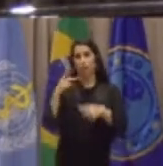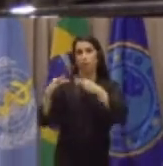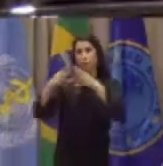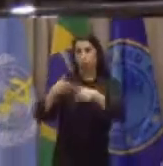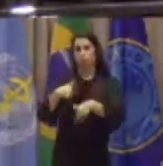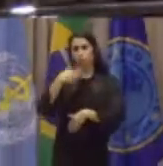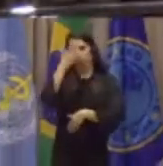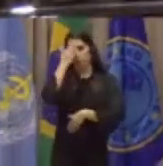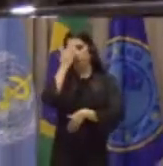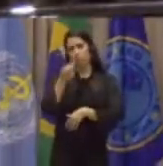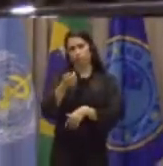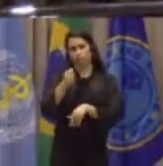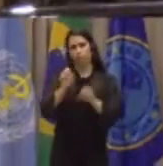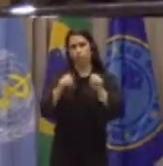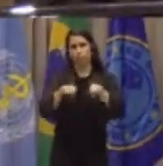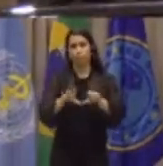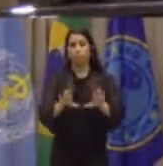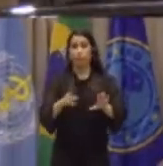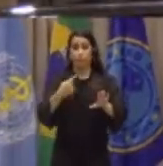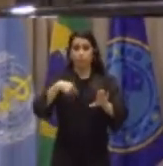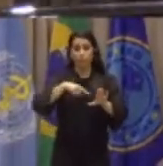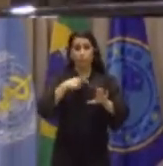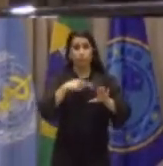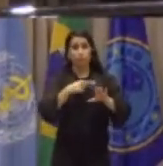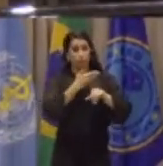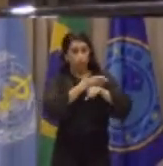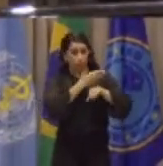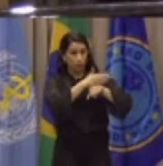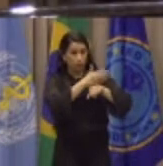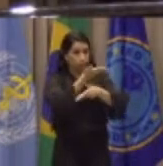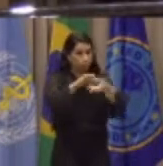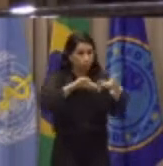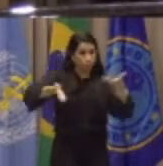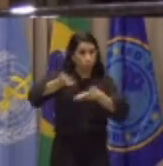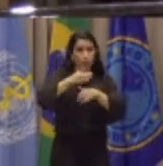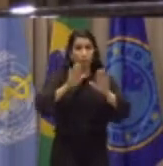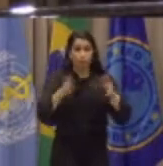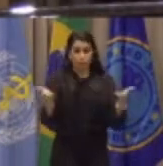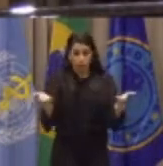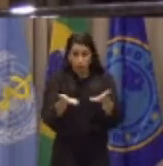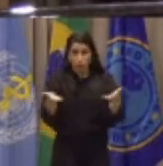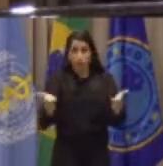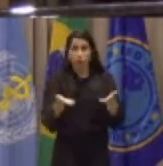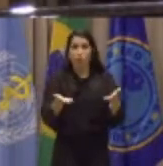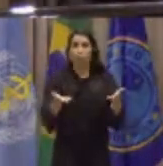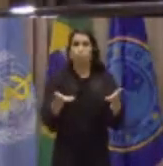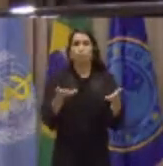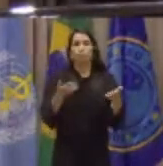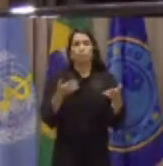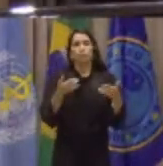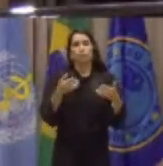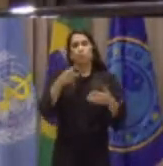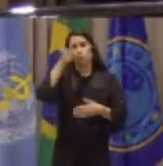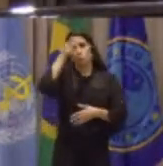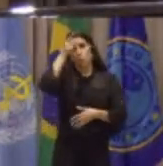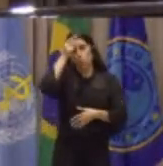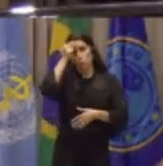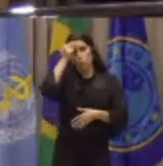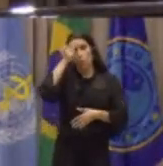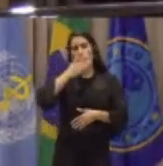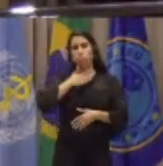likely. And we need to train and we are going to have this return, but we need to take a